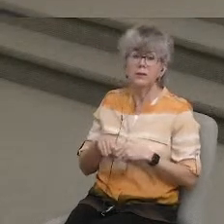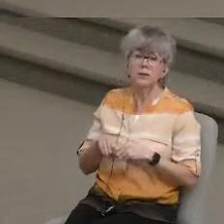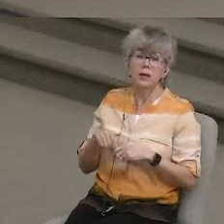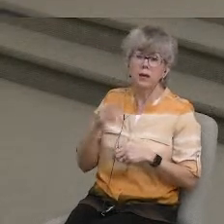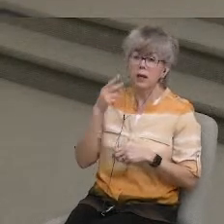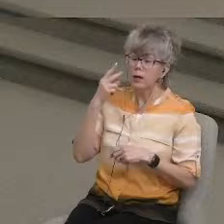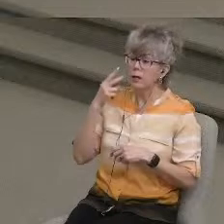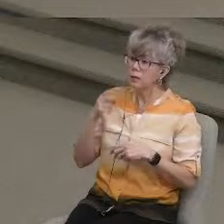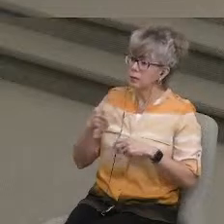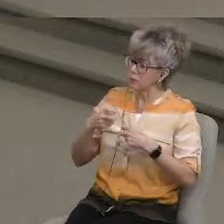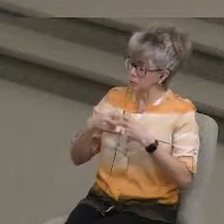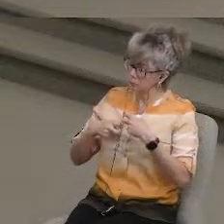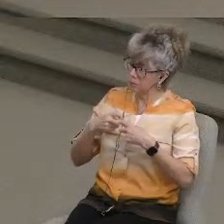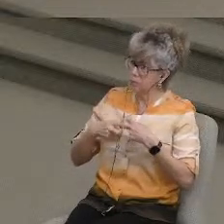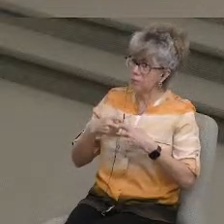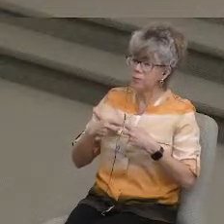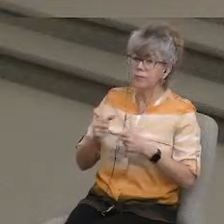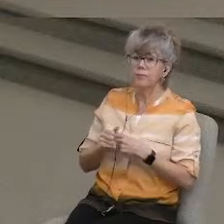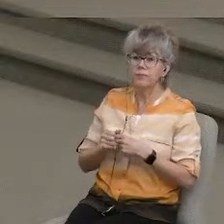I see struggle.